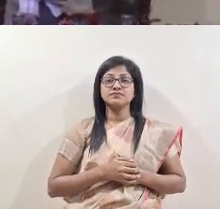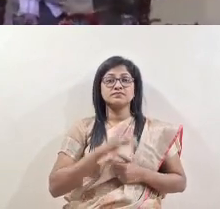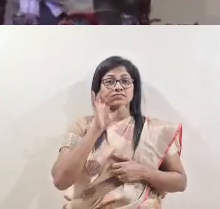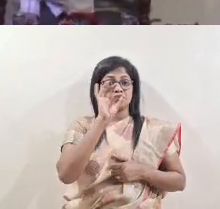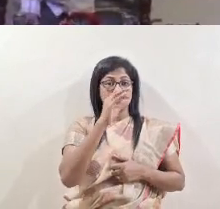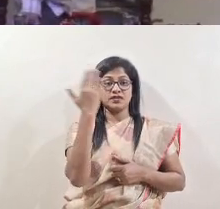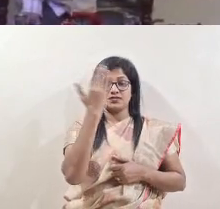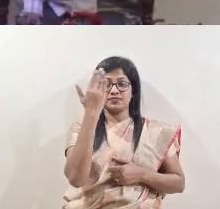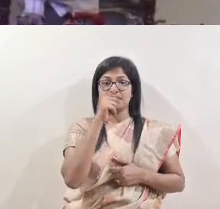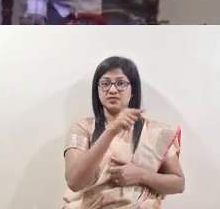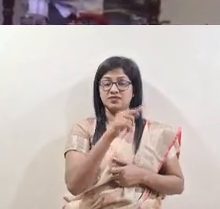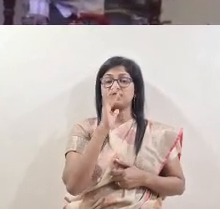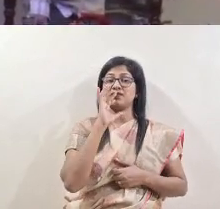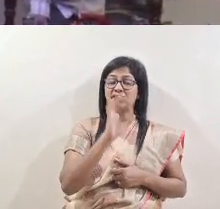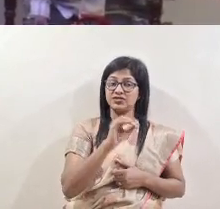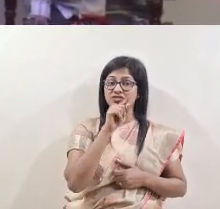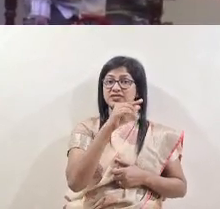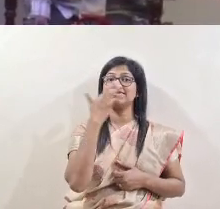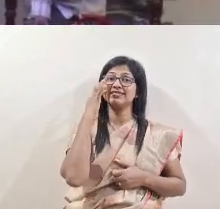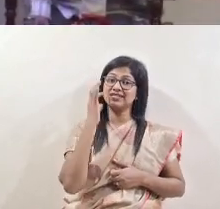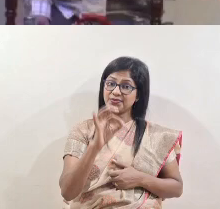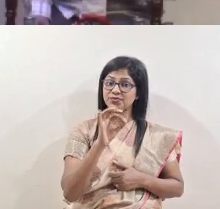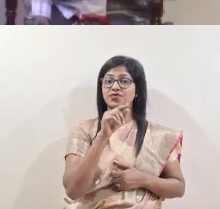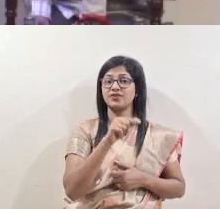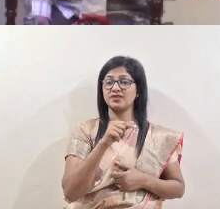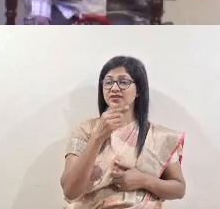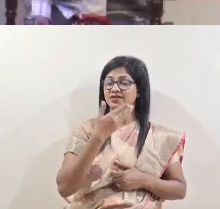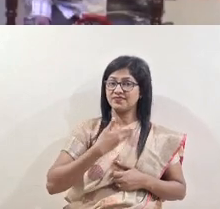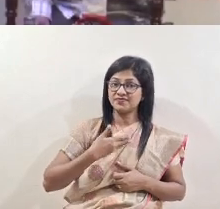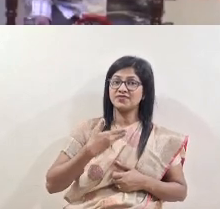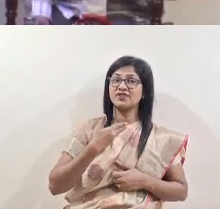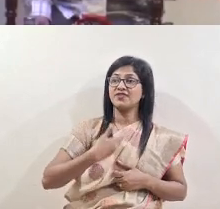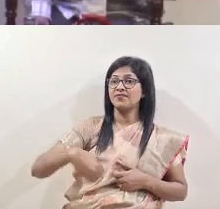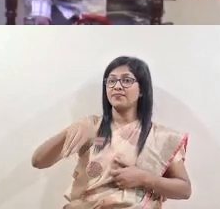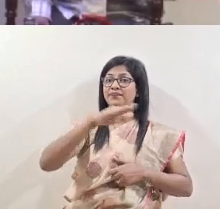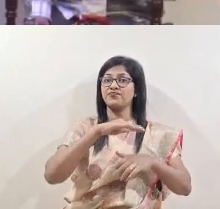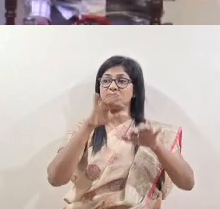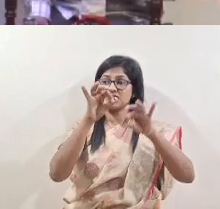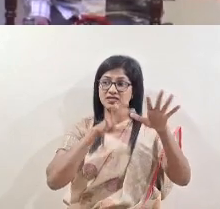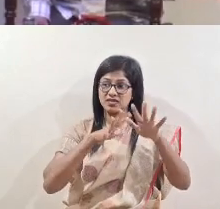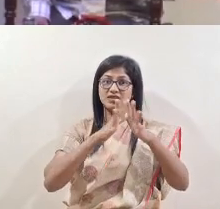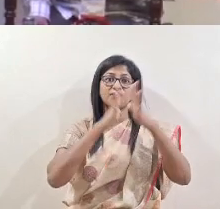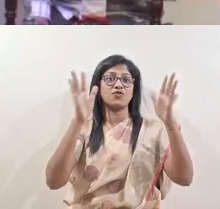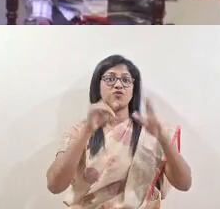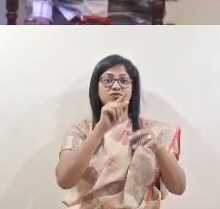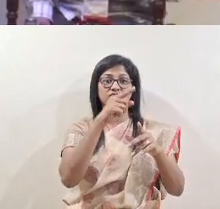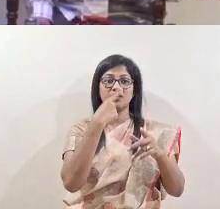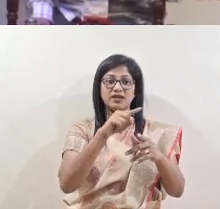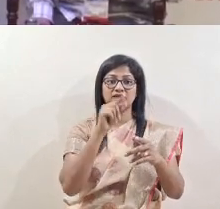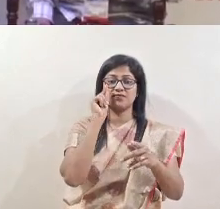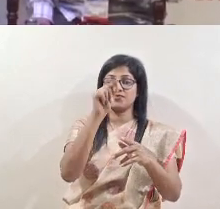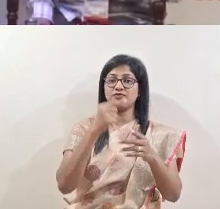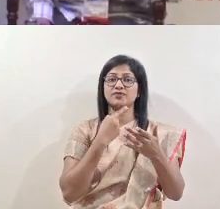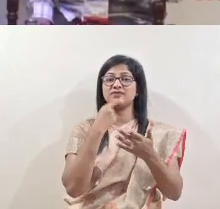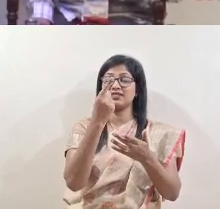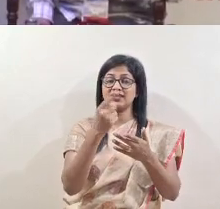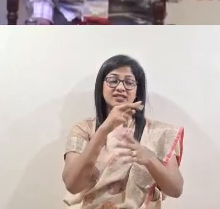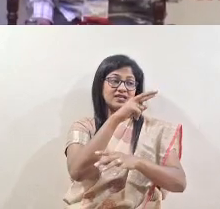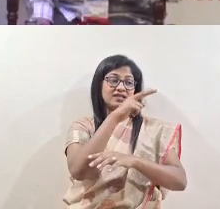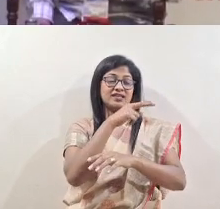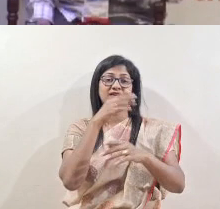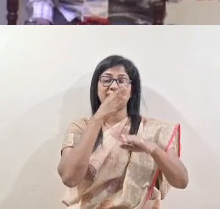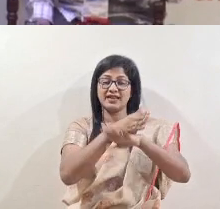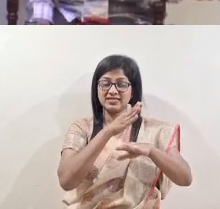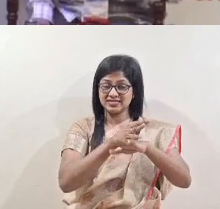Nice presentation. Actually, this is very important in many of our cities, because as you rightly pointed out, the